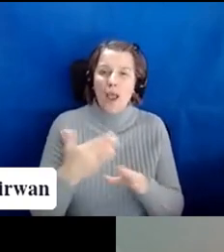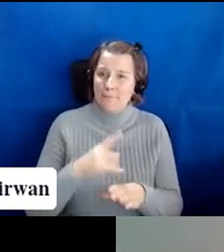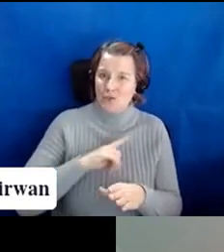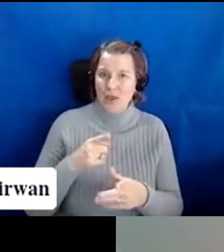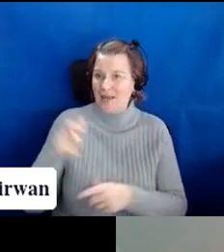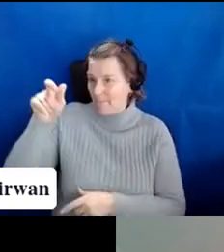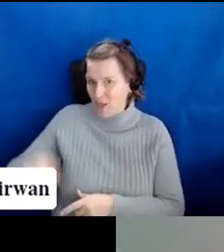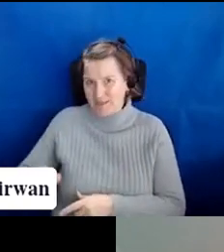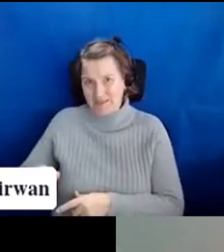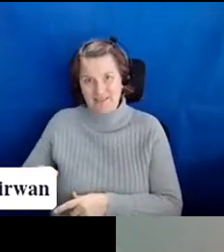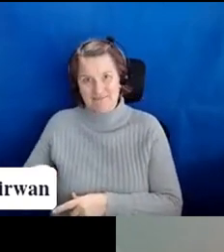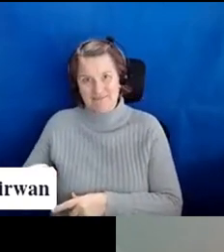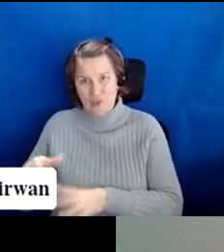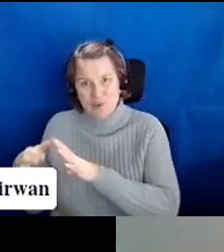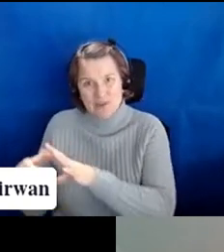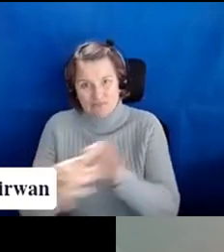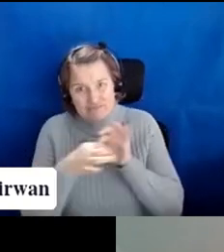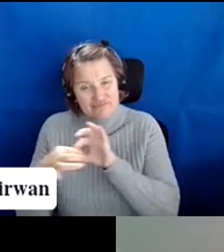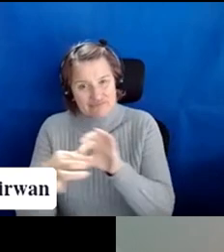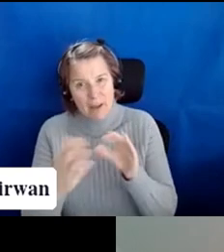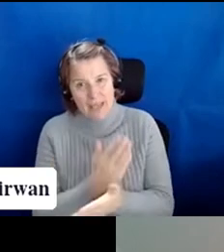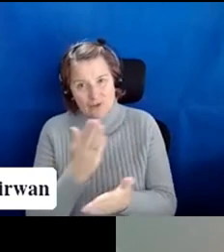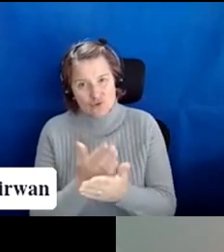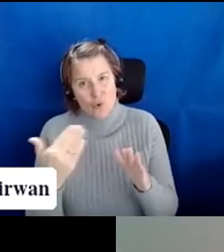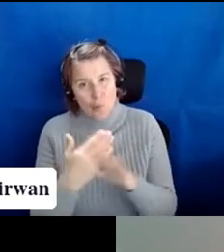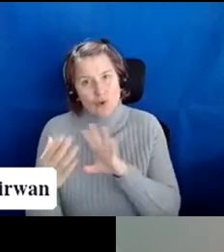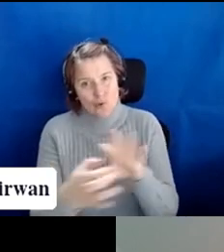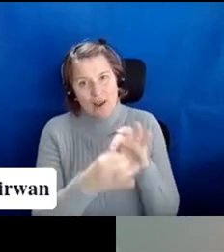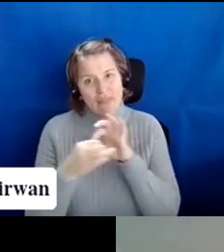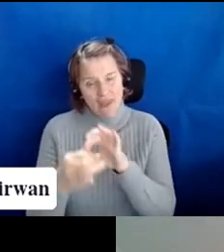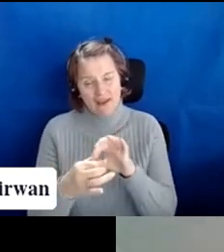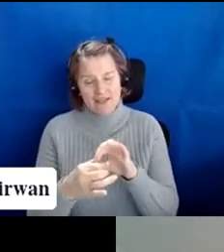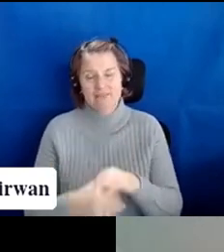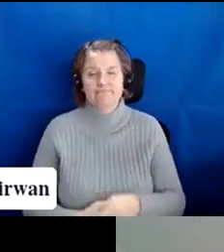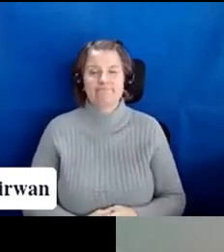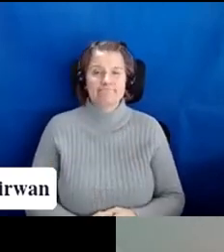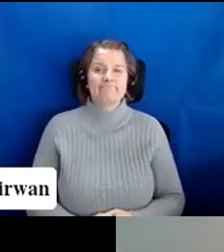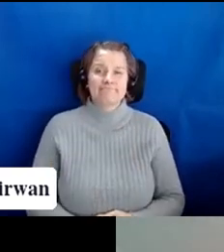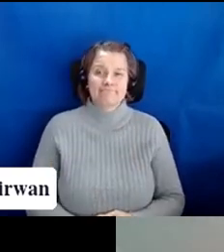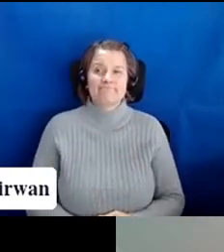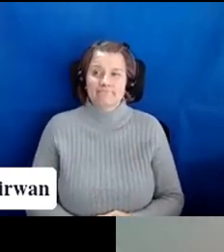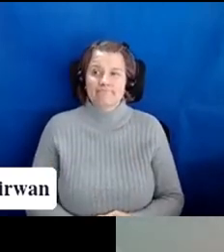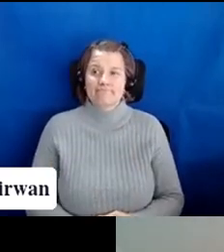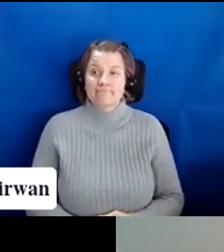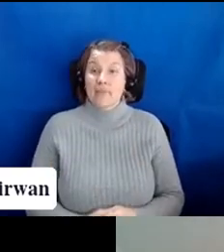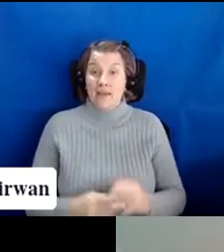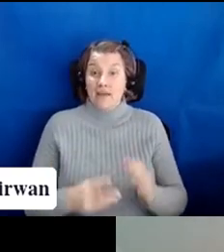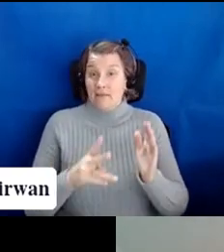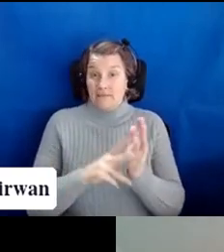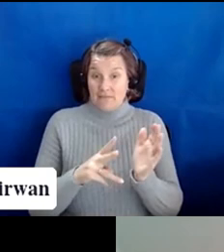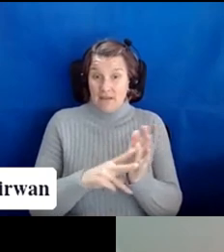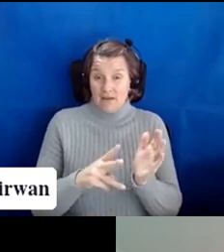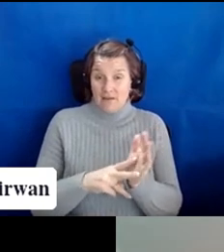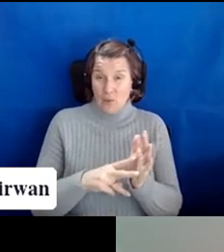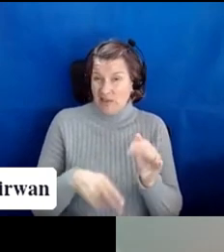was bringing that network together. Good, thank you, Vivian, we're into